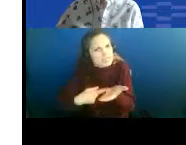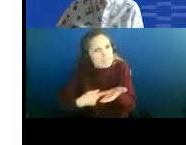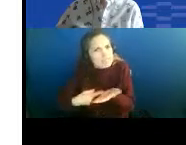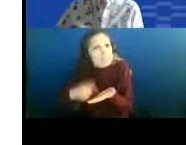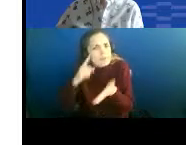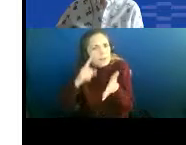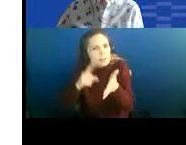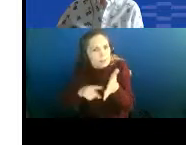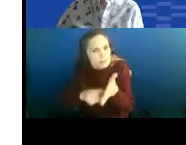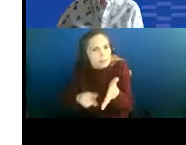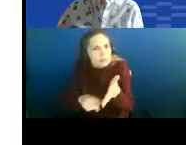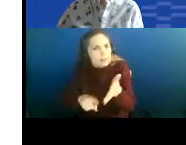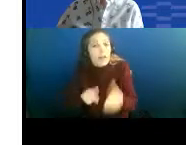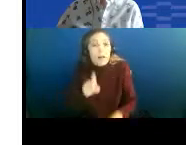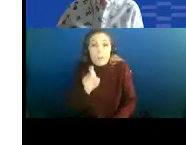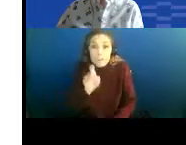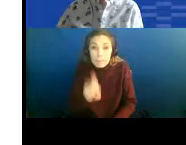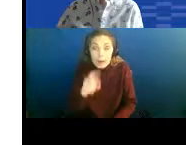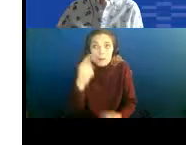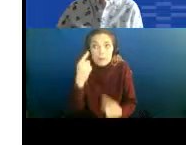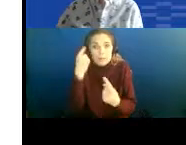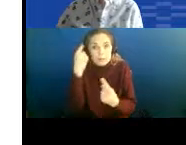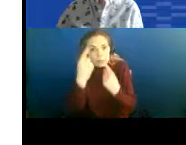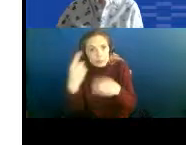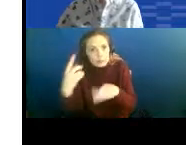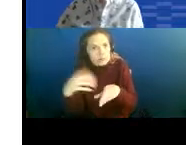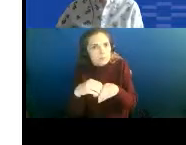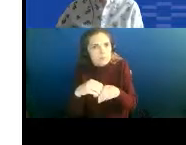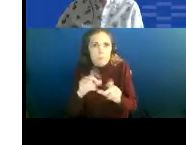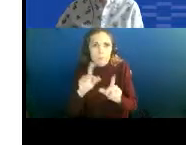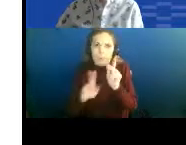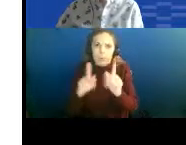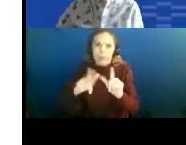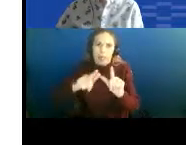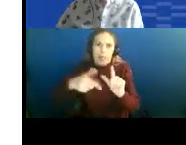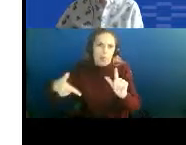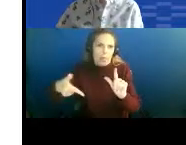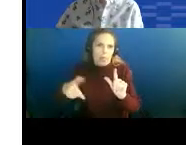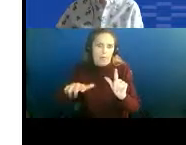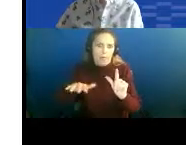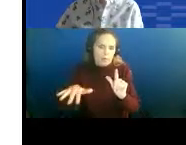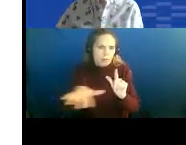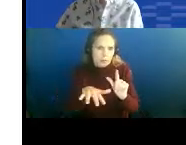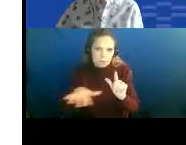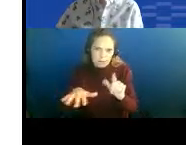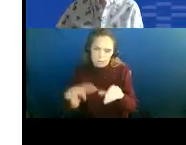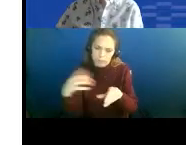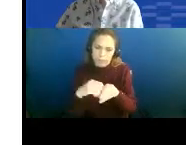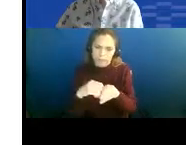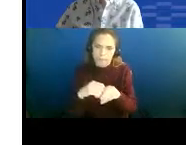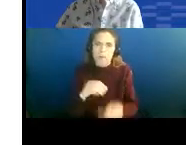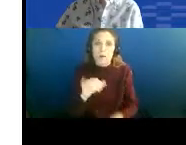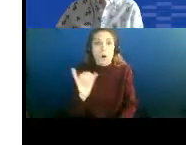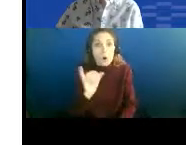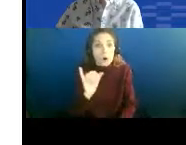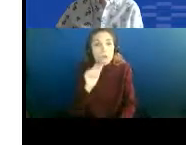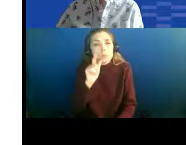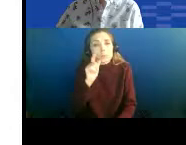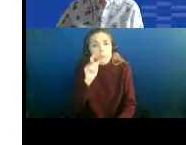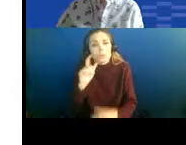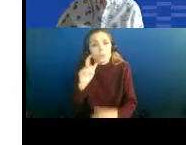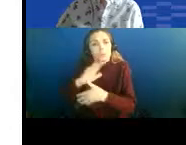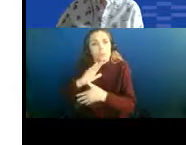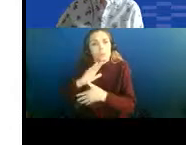of 2SLGBTQI people living with dementia and their primary unpaid carers, the ability of government, of